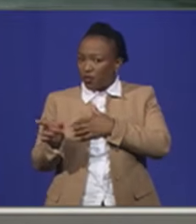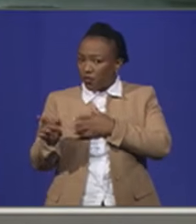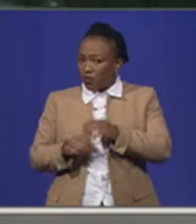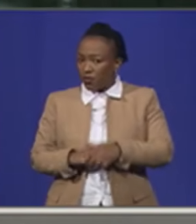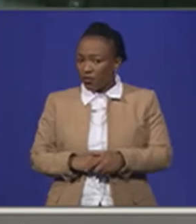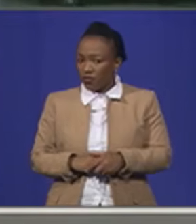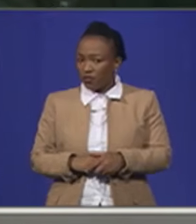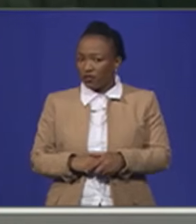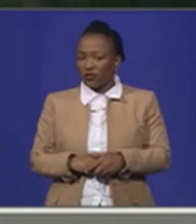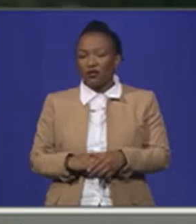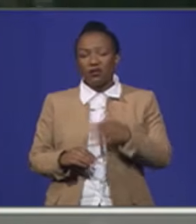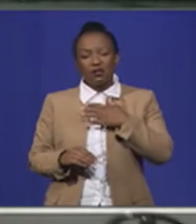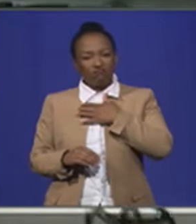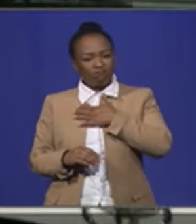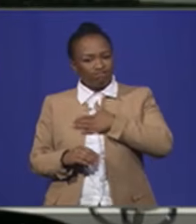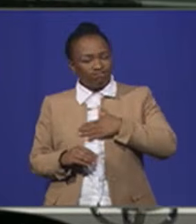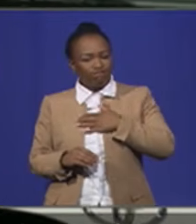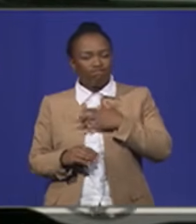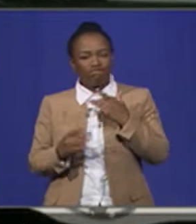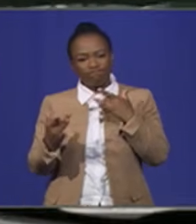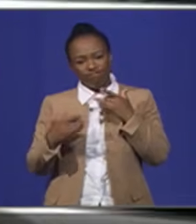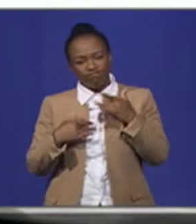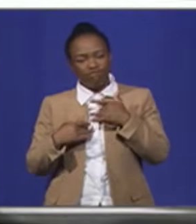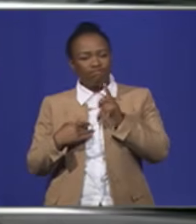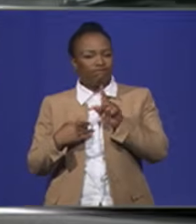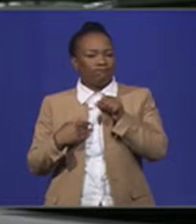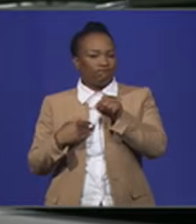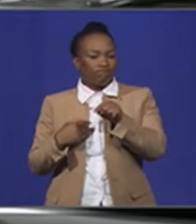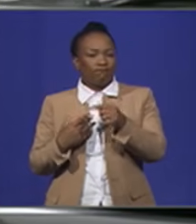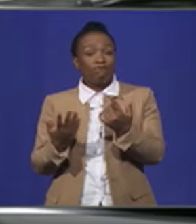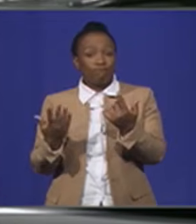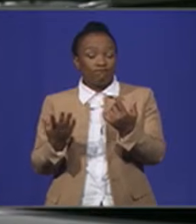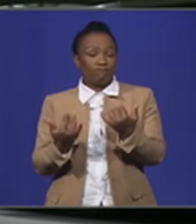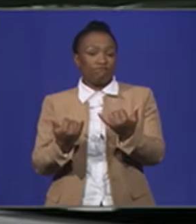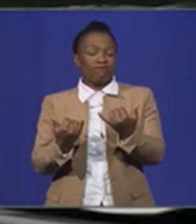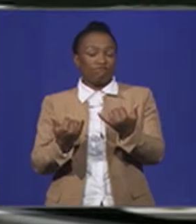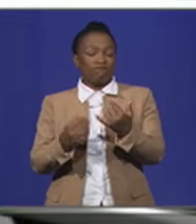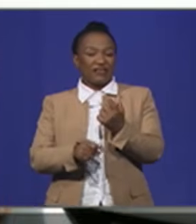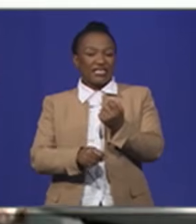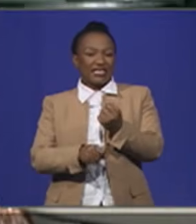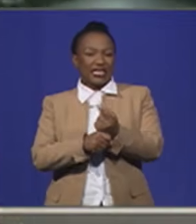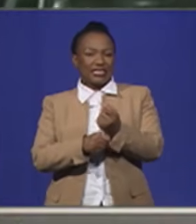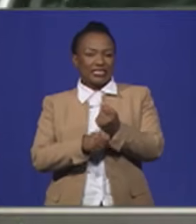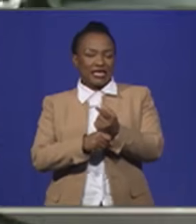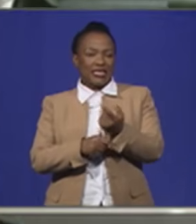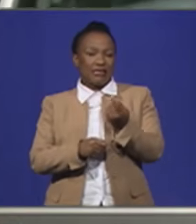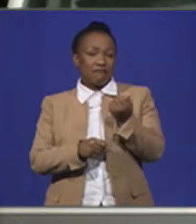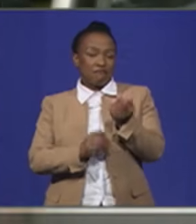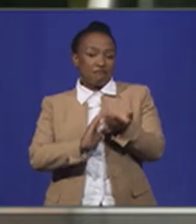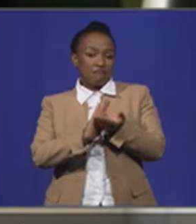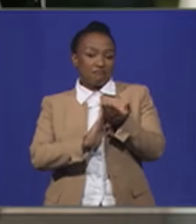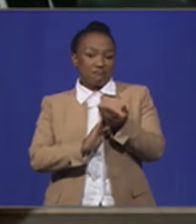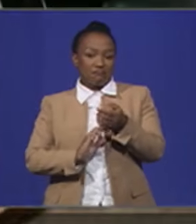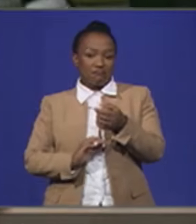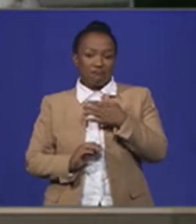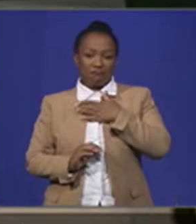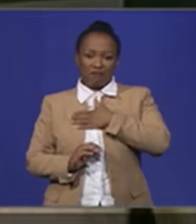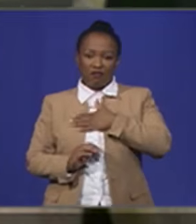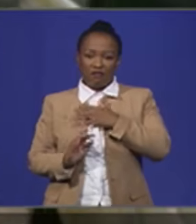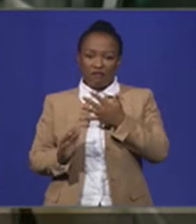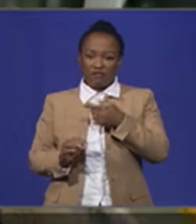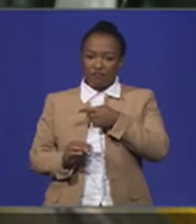gore matshwenyego a leng teng ga jaana ke go gongwe ebile le ka tlhatlhwa ya taxi re ka bona jalo e tlhatlhoga. Tla ke utlwa maikutlo a gago